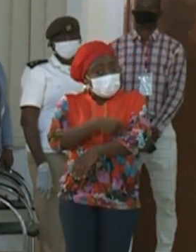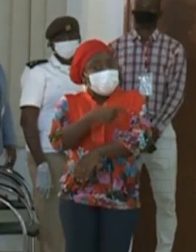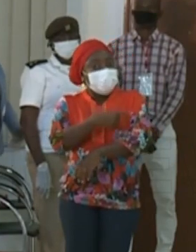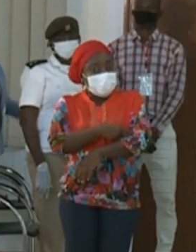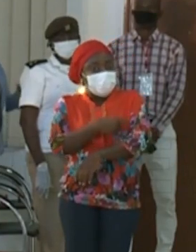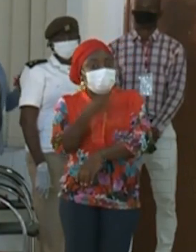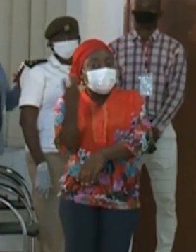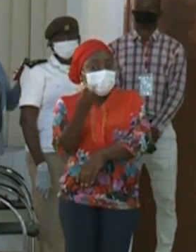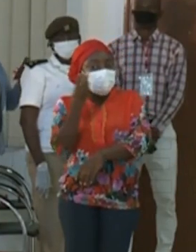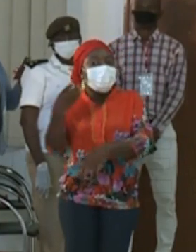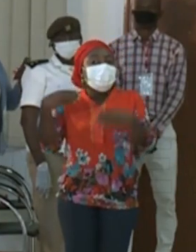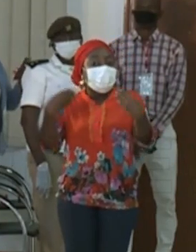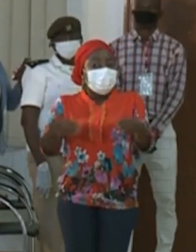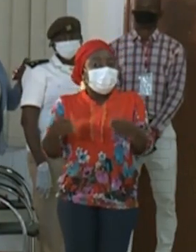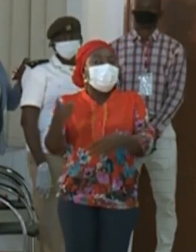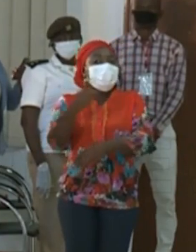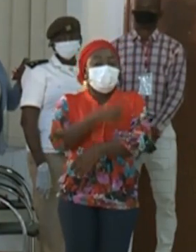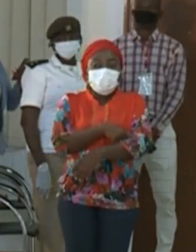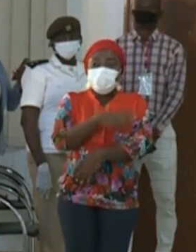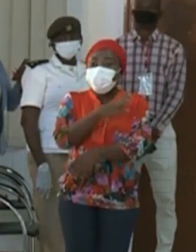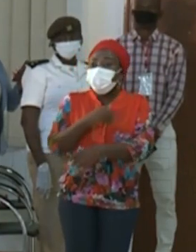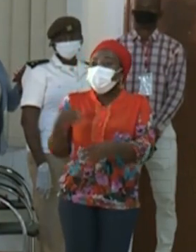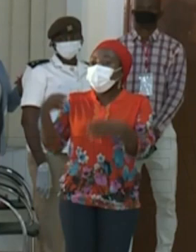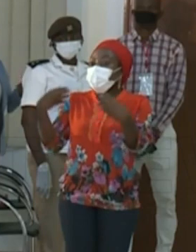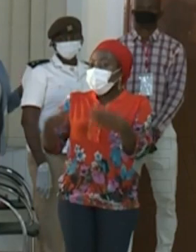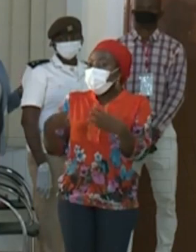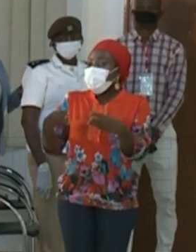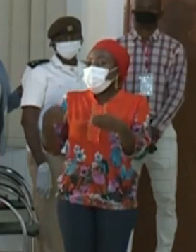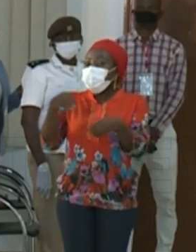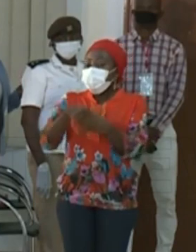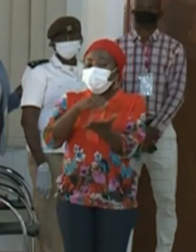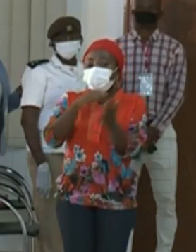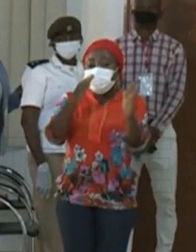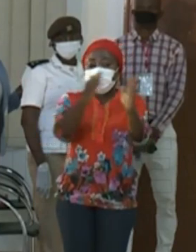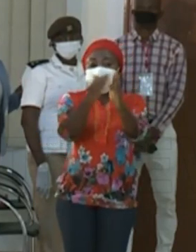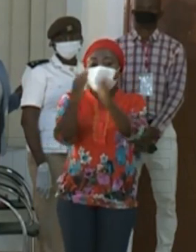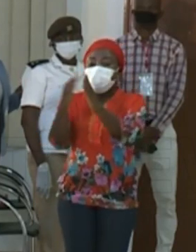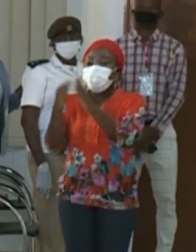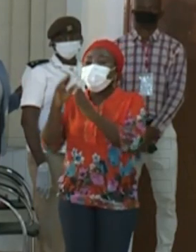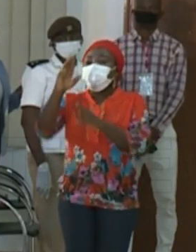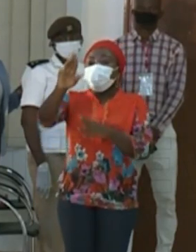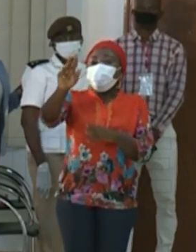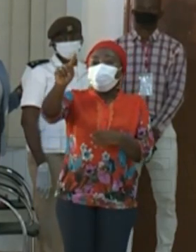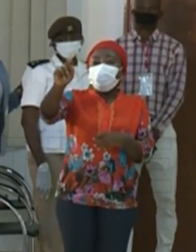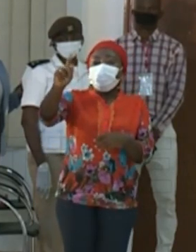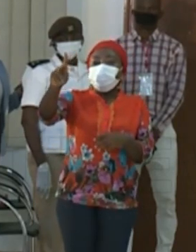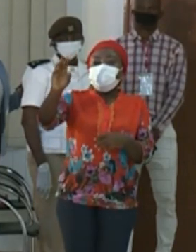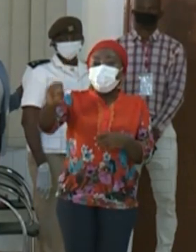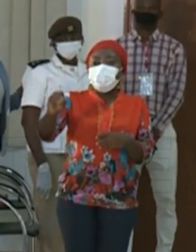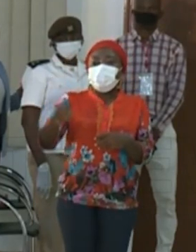days, and the metropolitan markets like the Utako and the